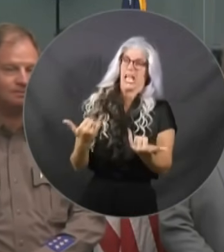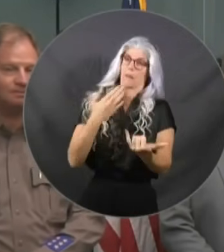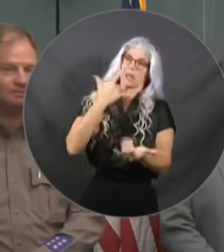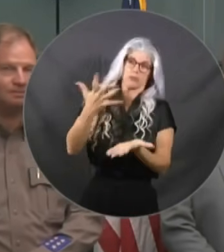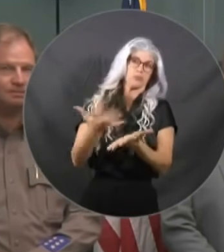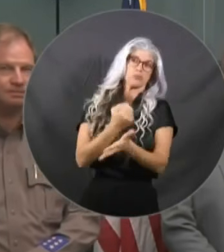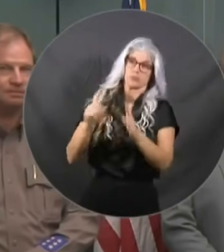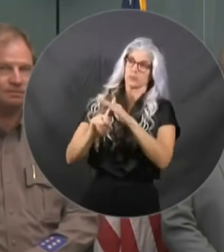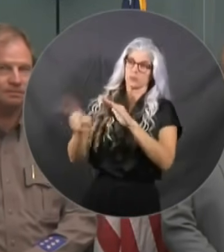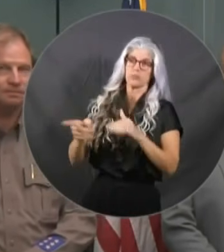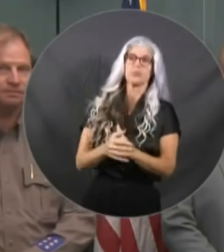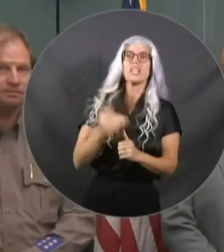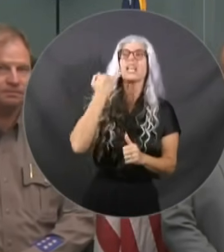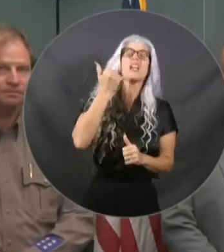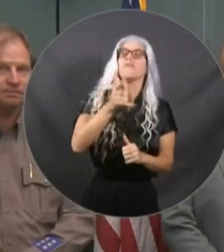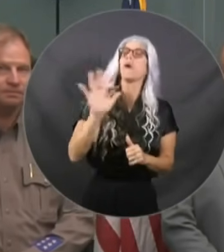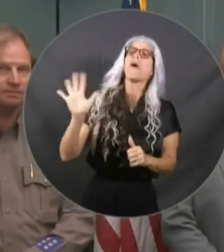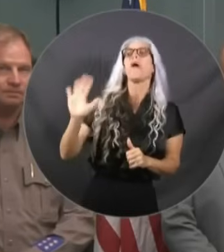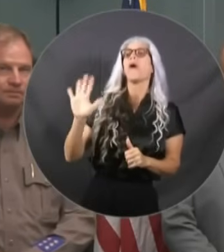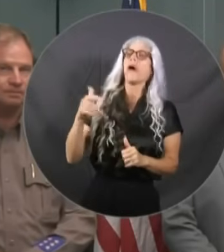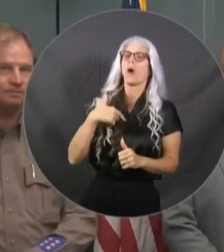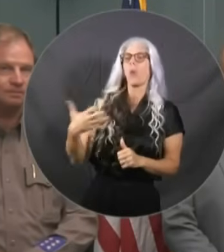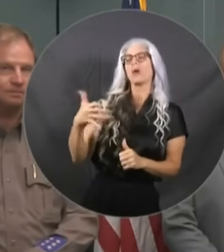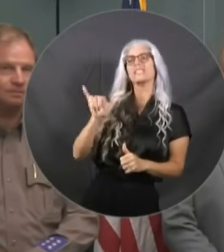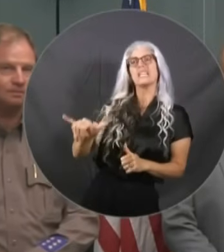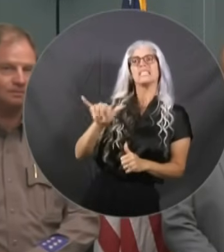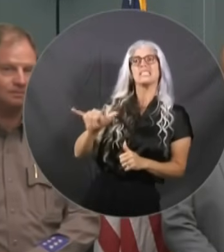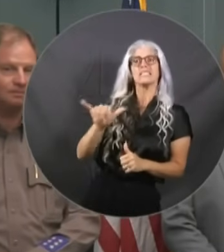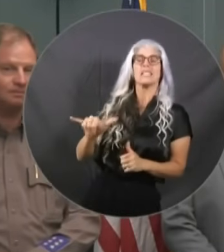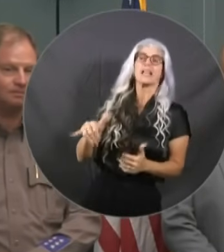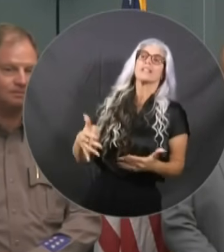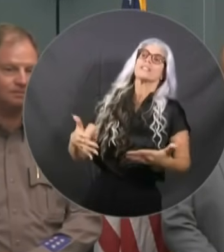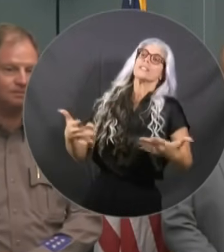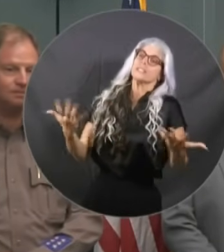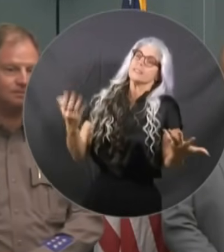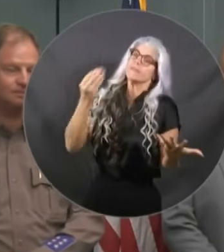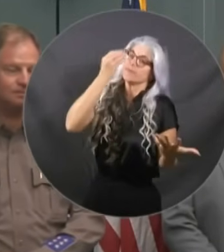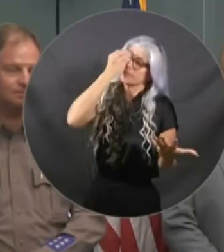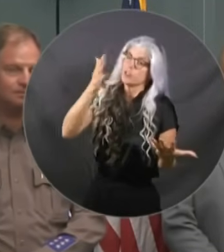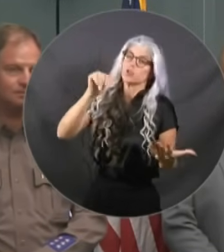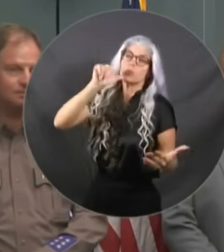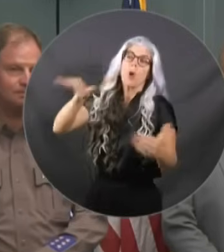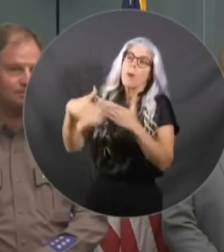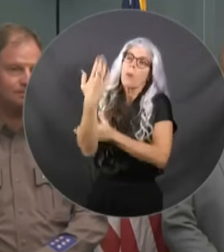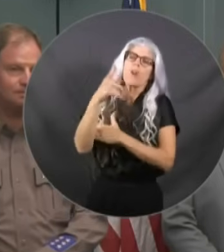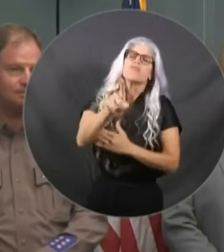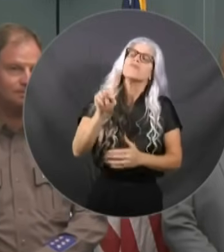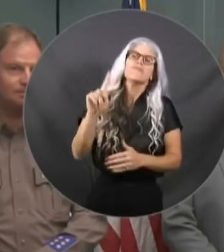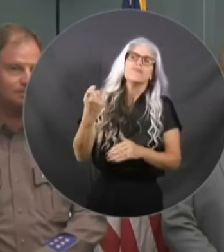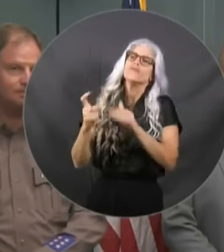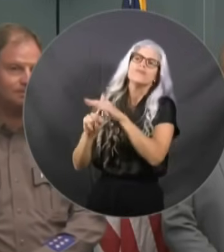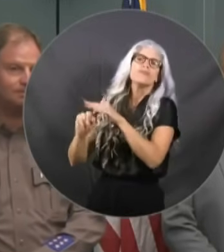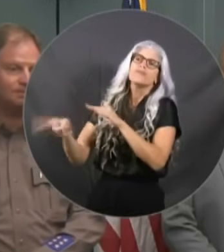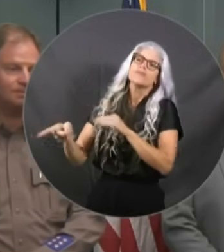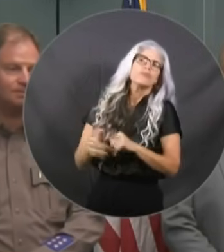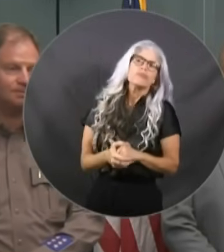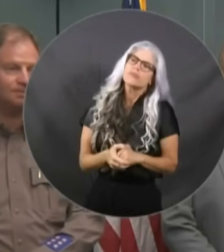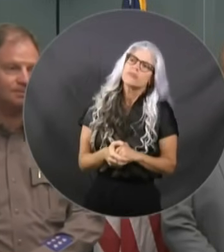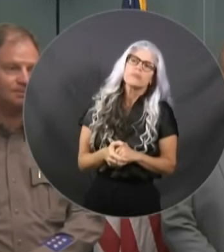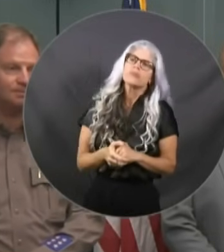stay hunkered down tonight, it's going to be too nasty tomorrow morning to be able to do it. Now, if you do choose to